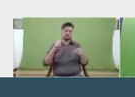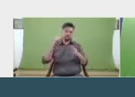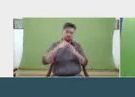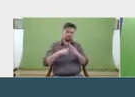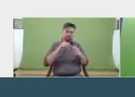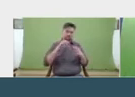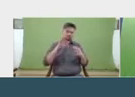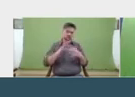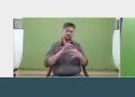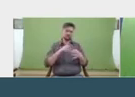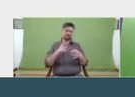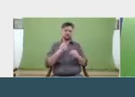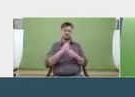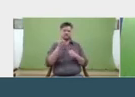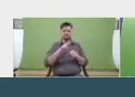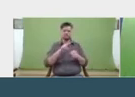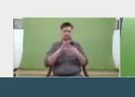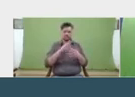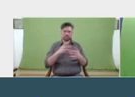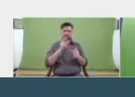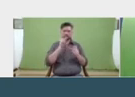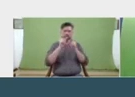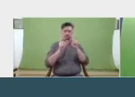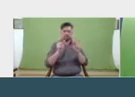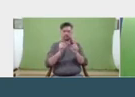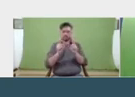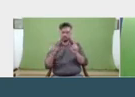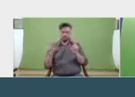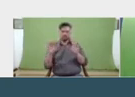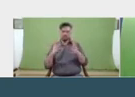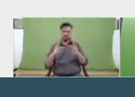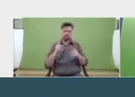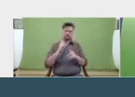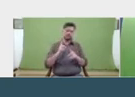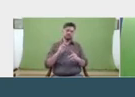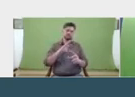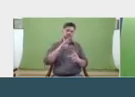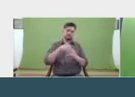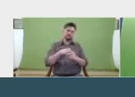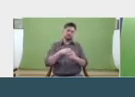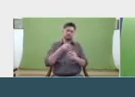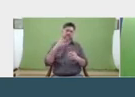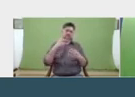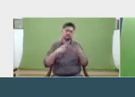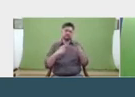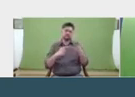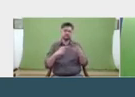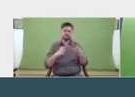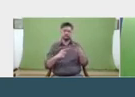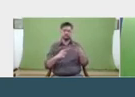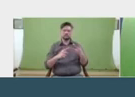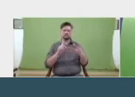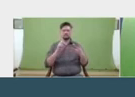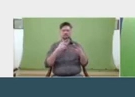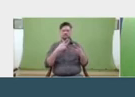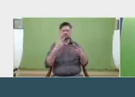or let's say grammar related topics word order and incorporation okay so these are i've chosen only two there are many